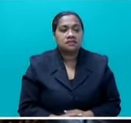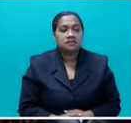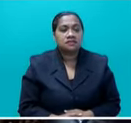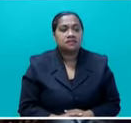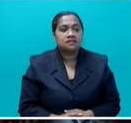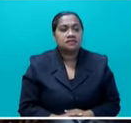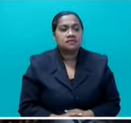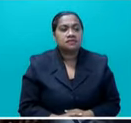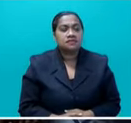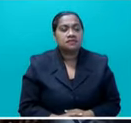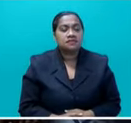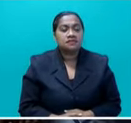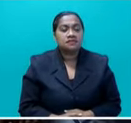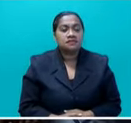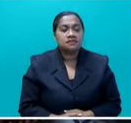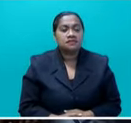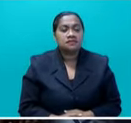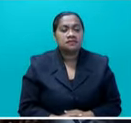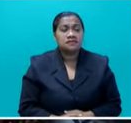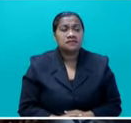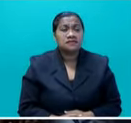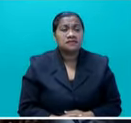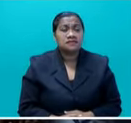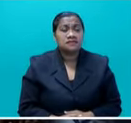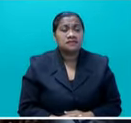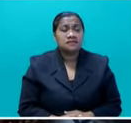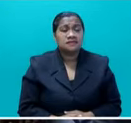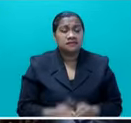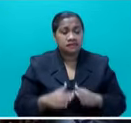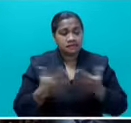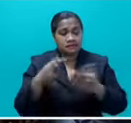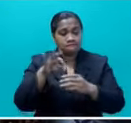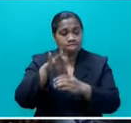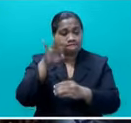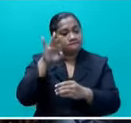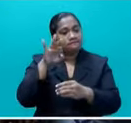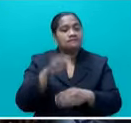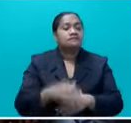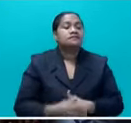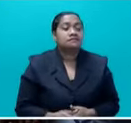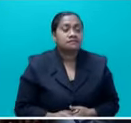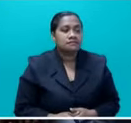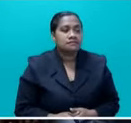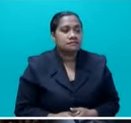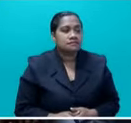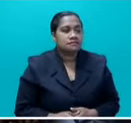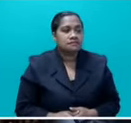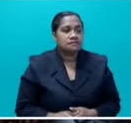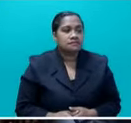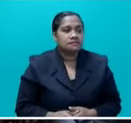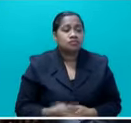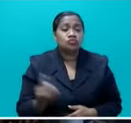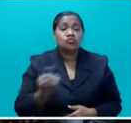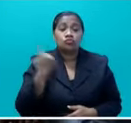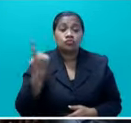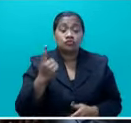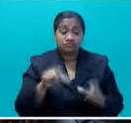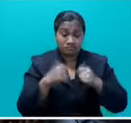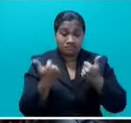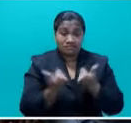Honorable members, we will vote by acclamation. Those in favor say